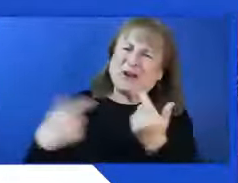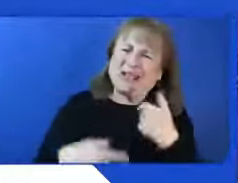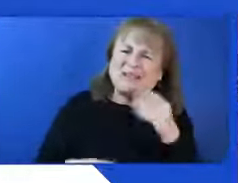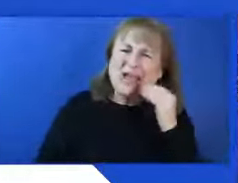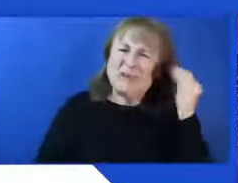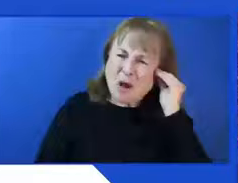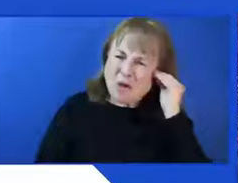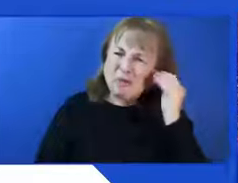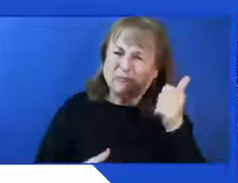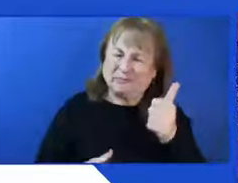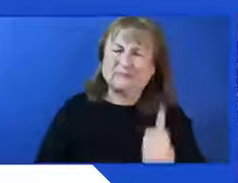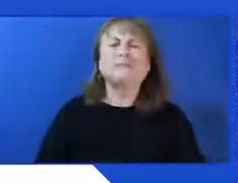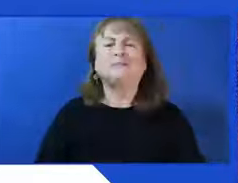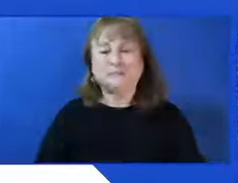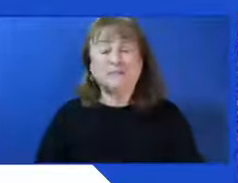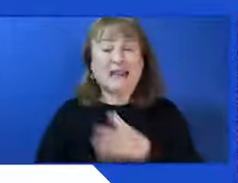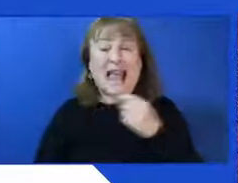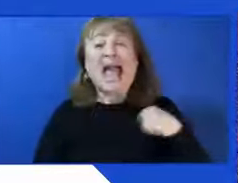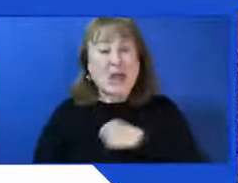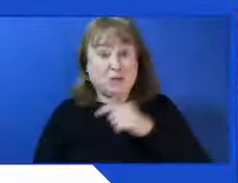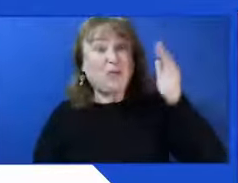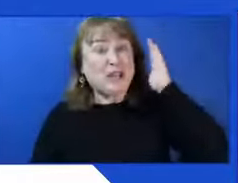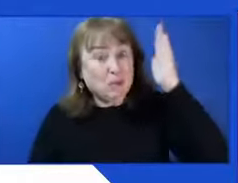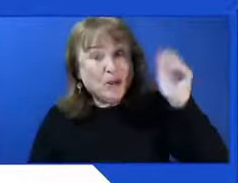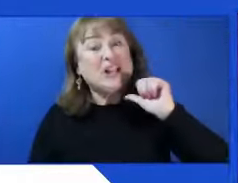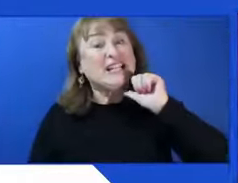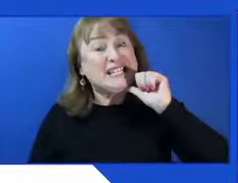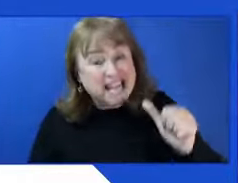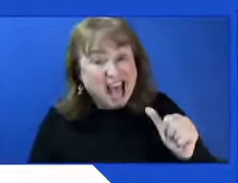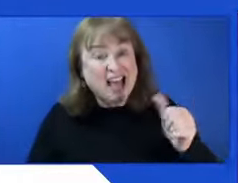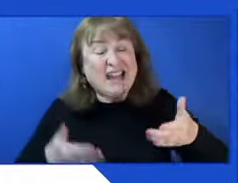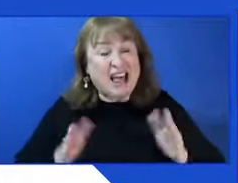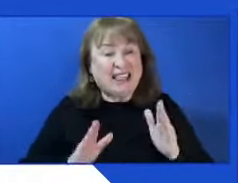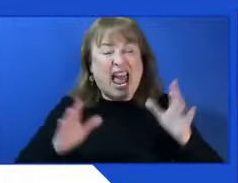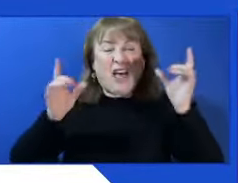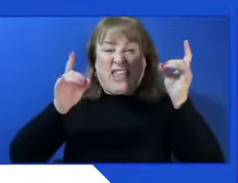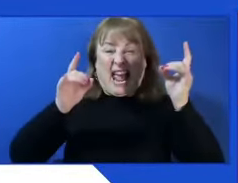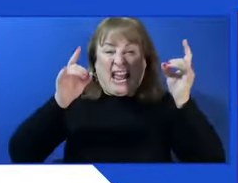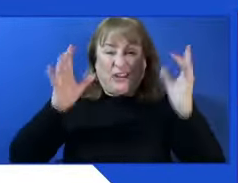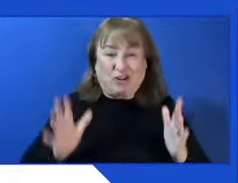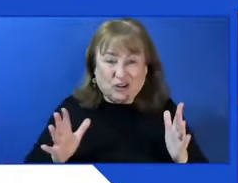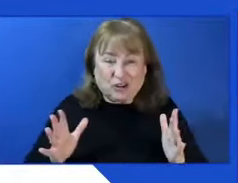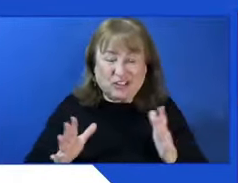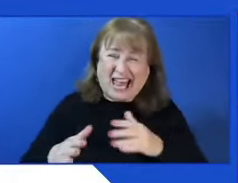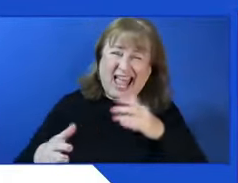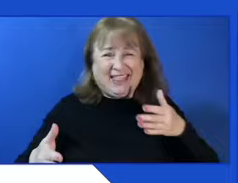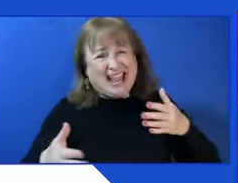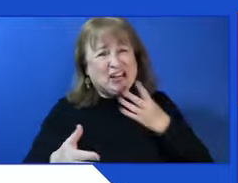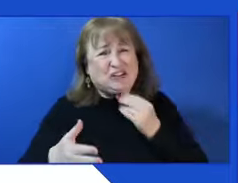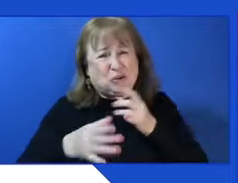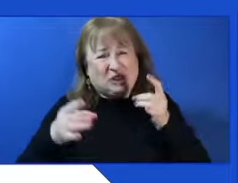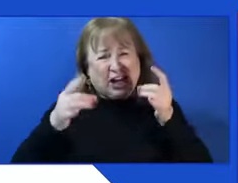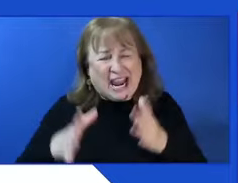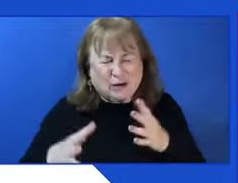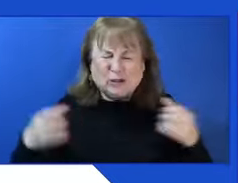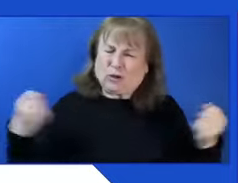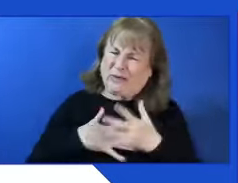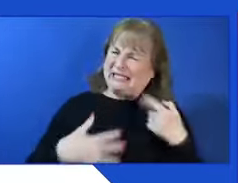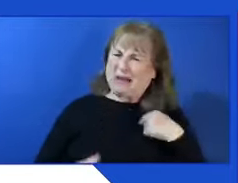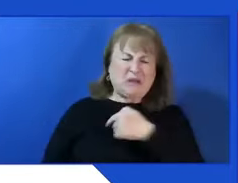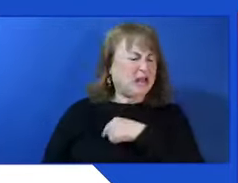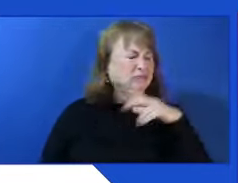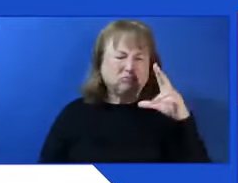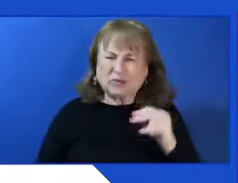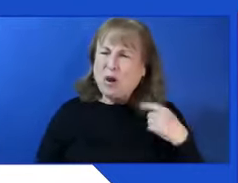Bring them home. And we will not allow the haters and the anti-Semites to intimidate us. We